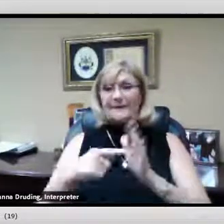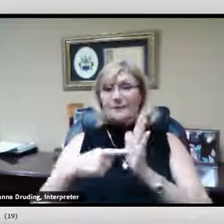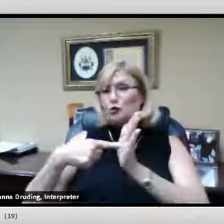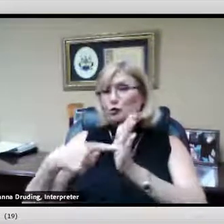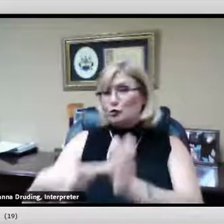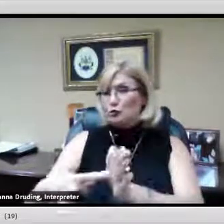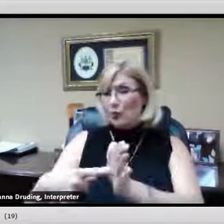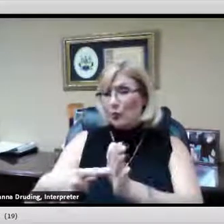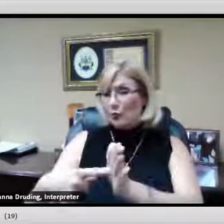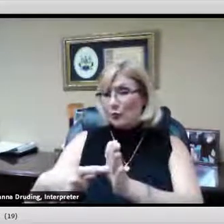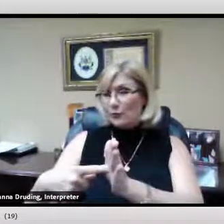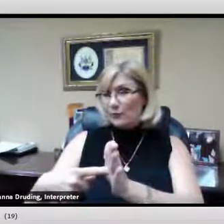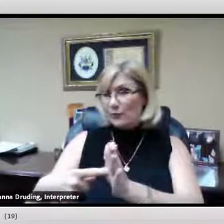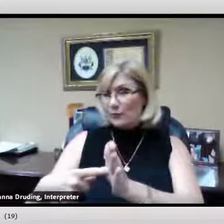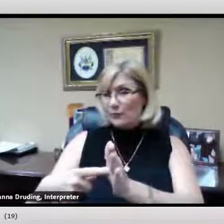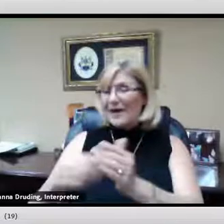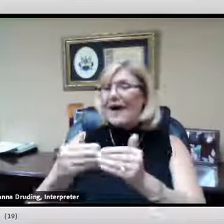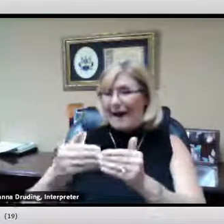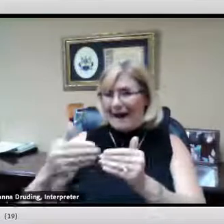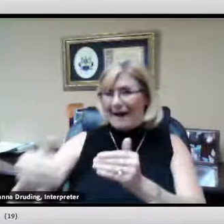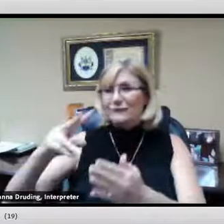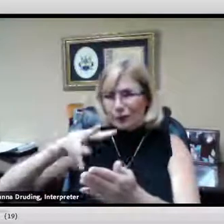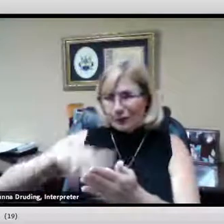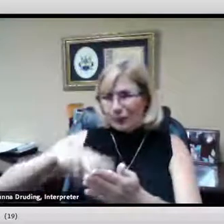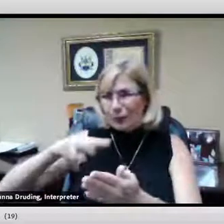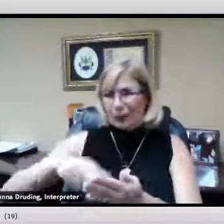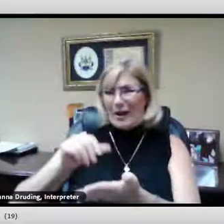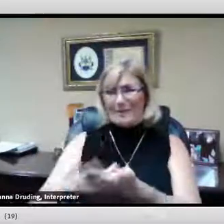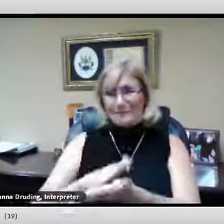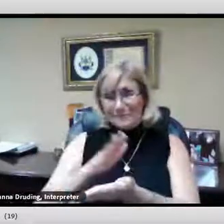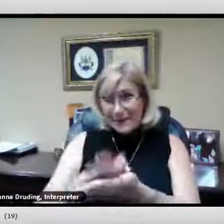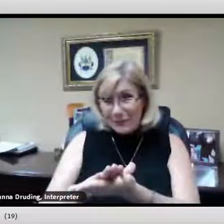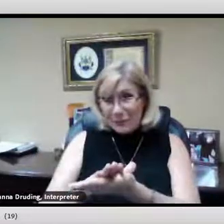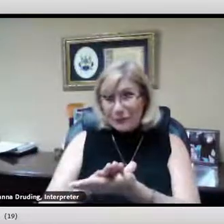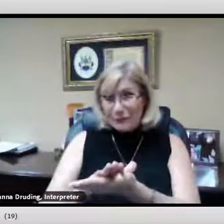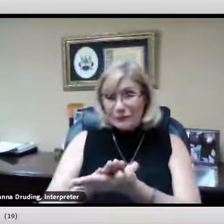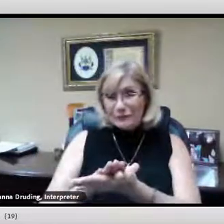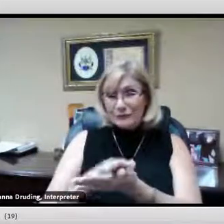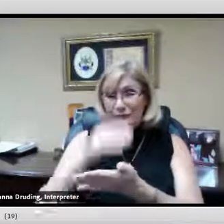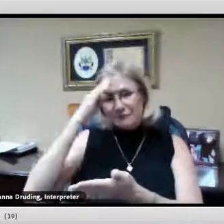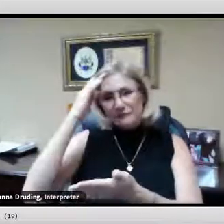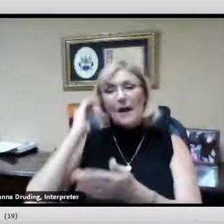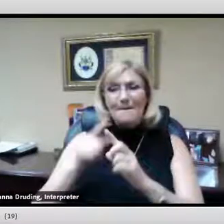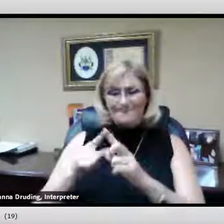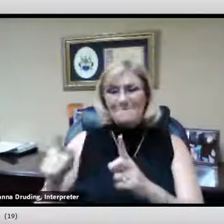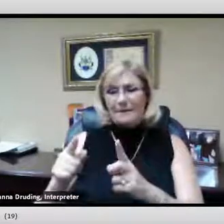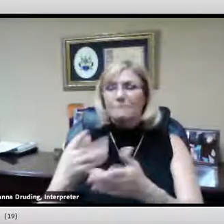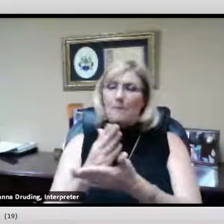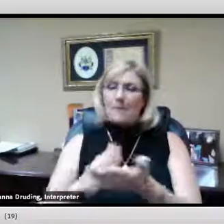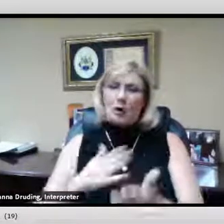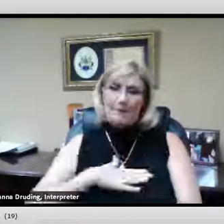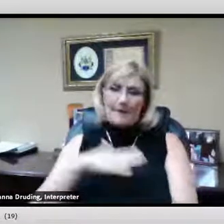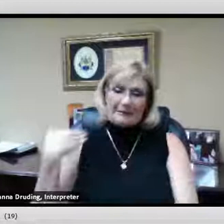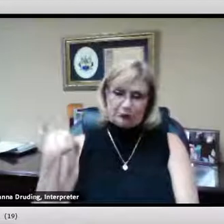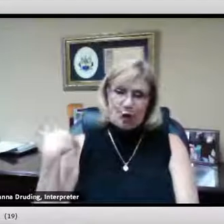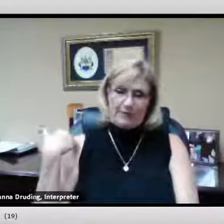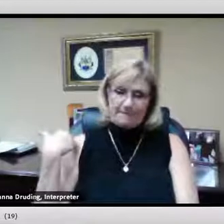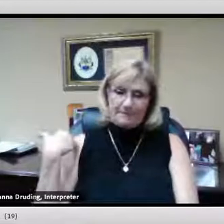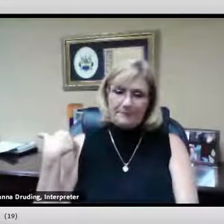them um, after they've read the documentation. Um, but definitely that is part of my job to create